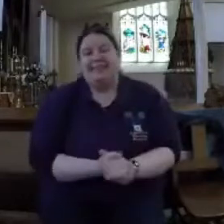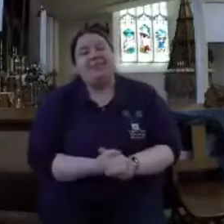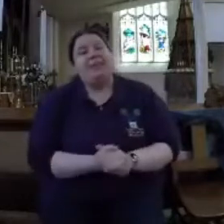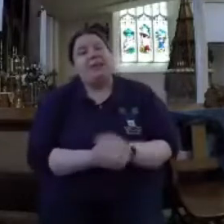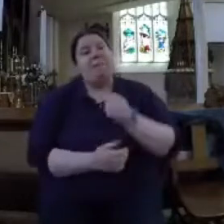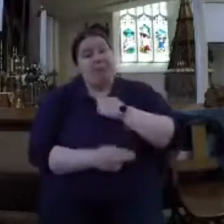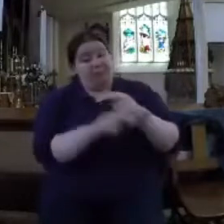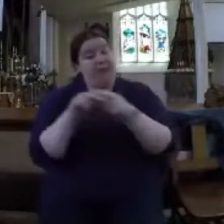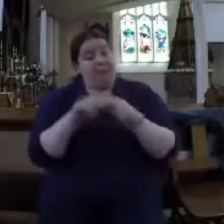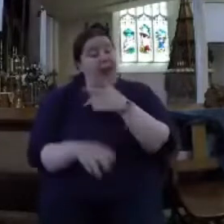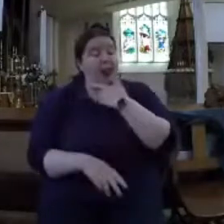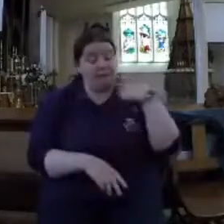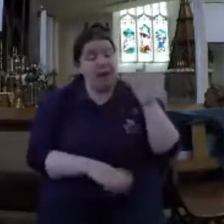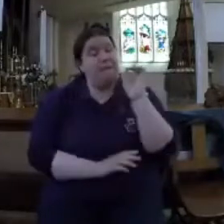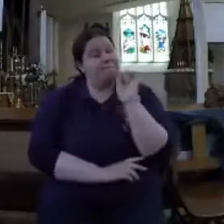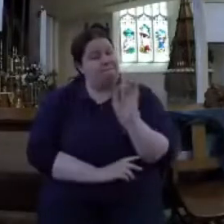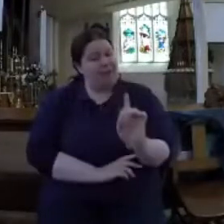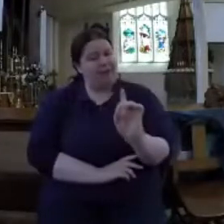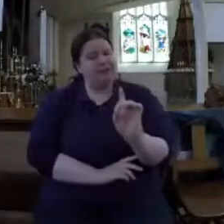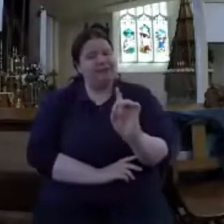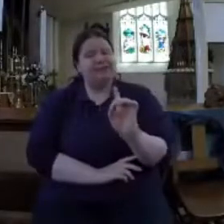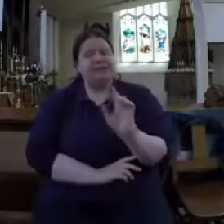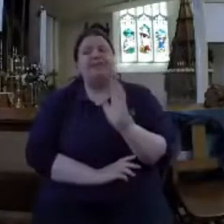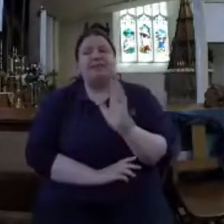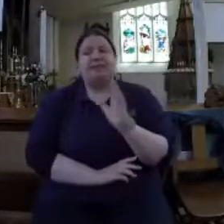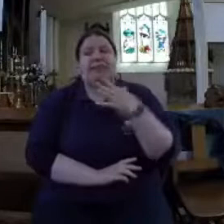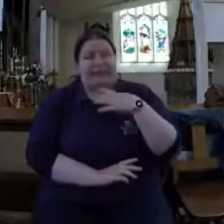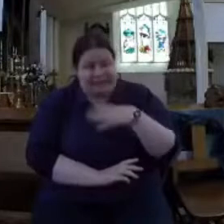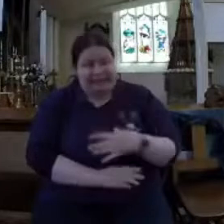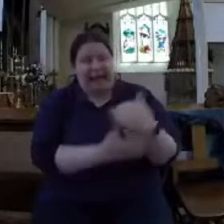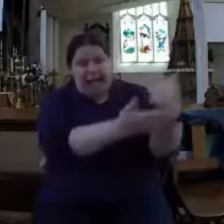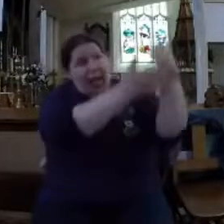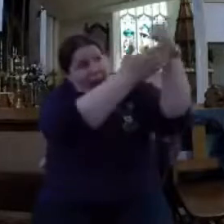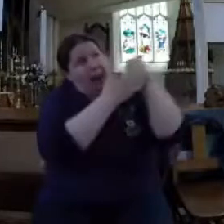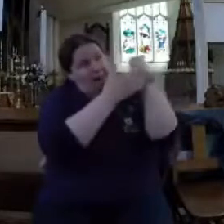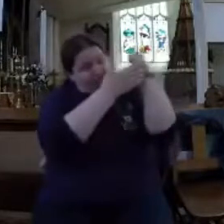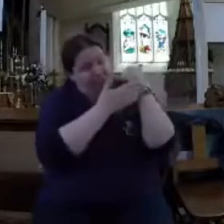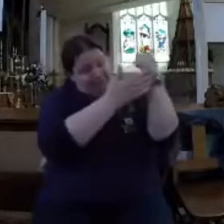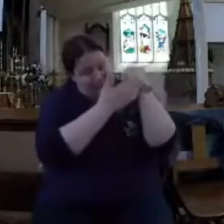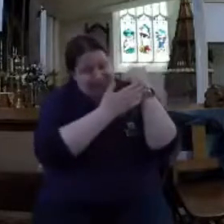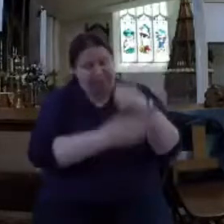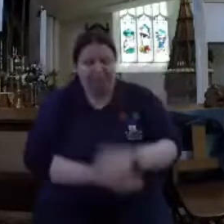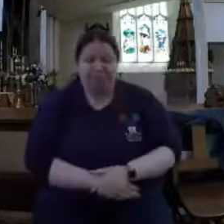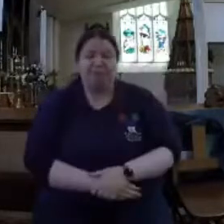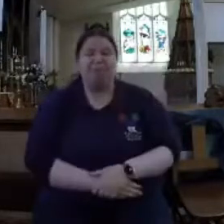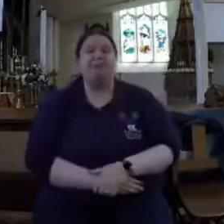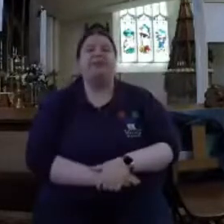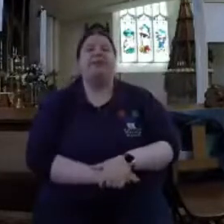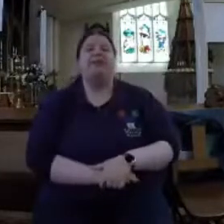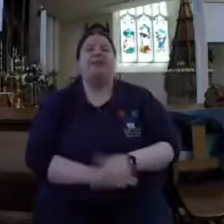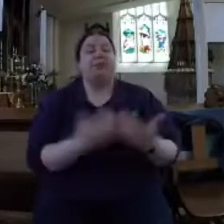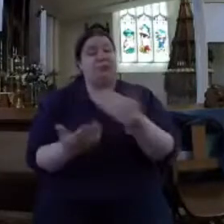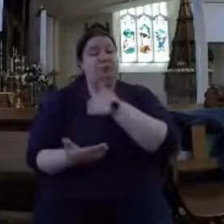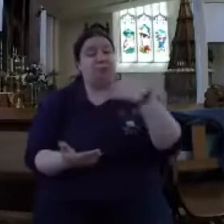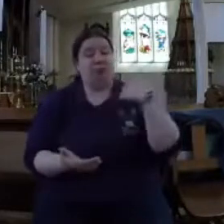my family is lovely, but we are still in need of God's repair. And this morning, I'm kicking